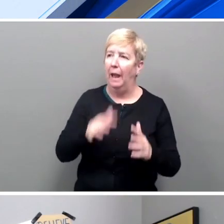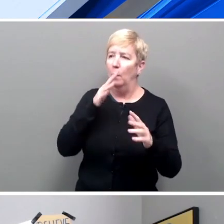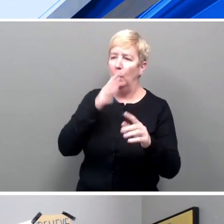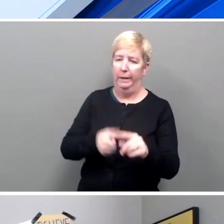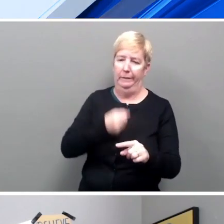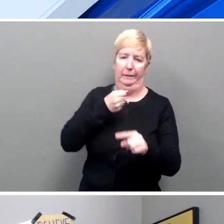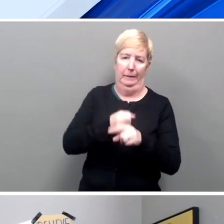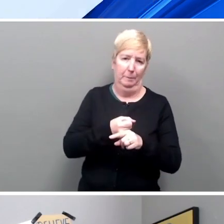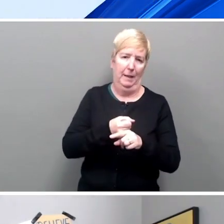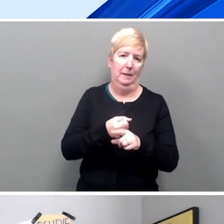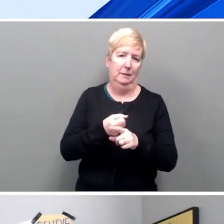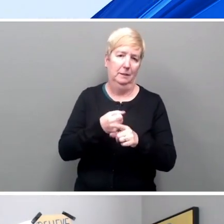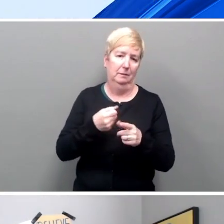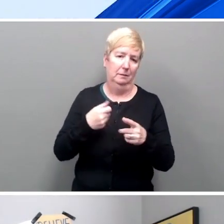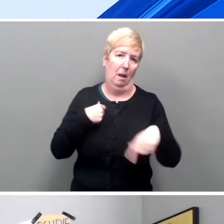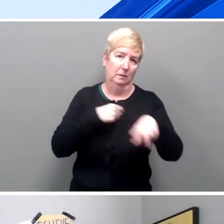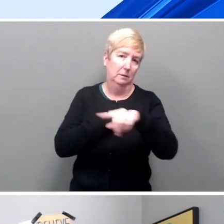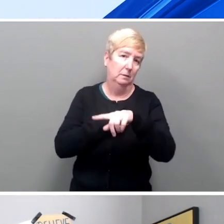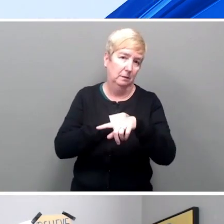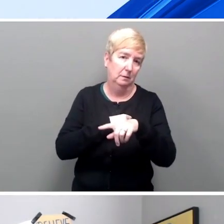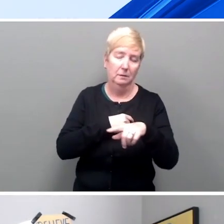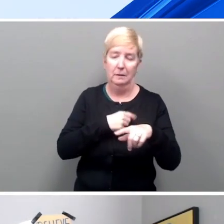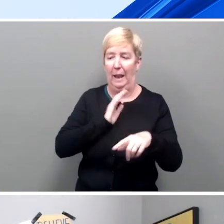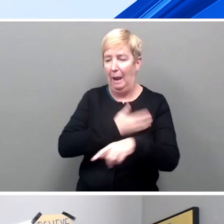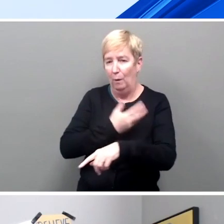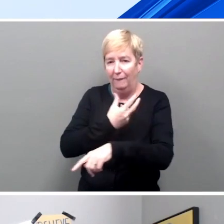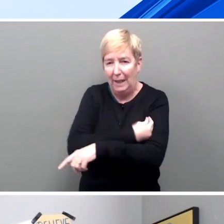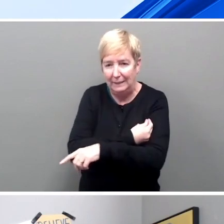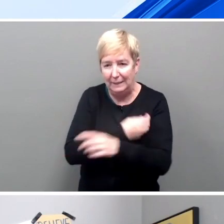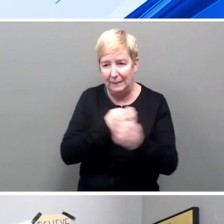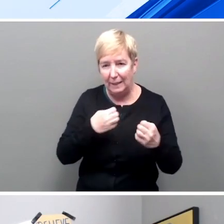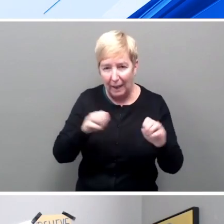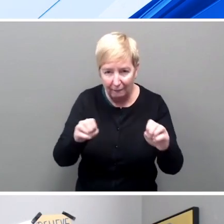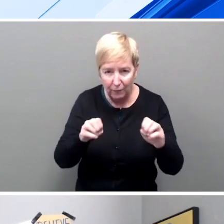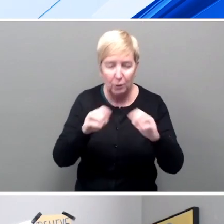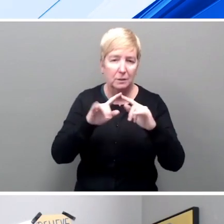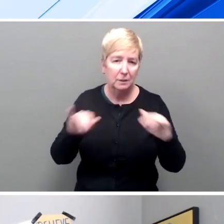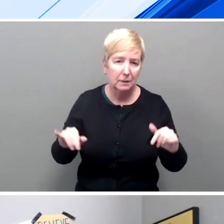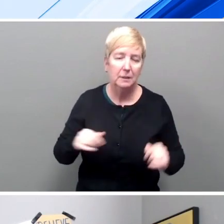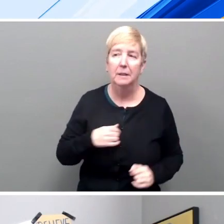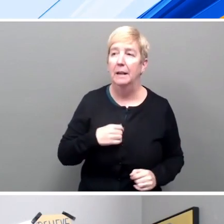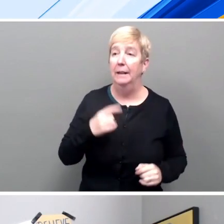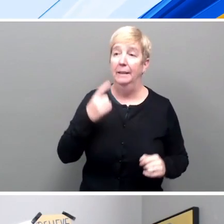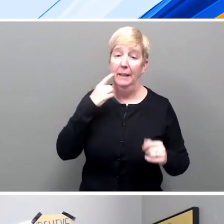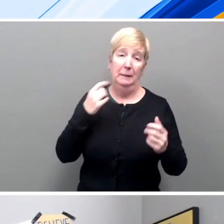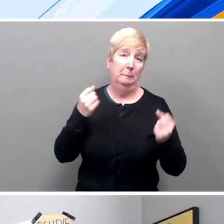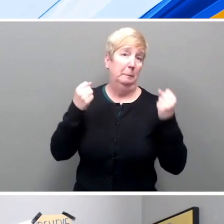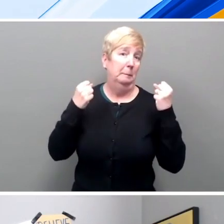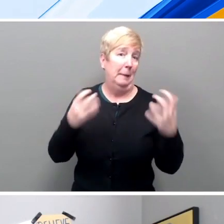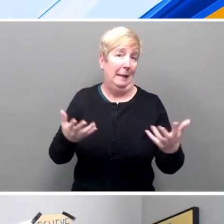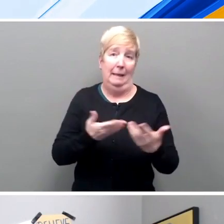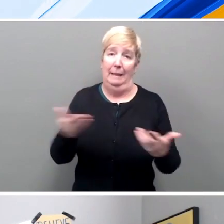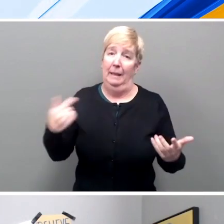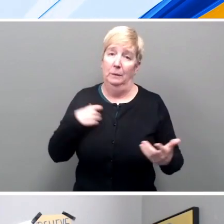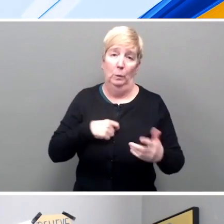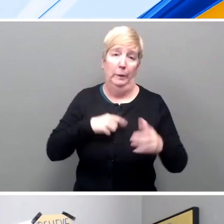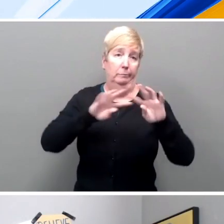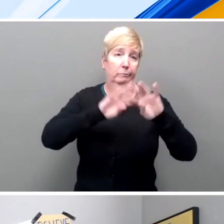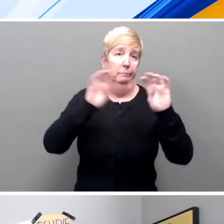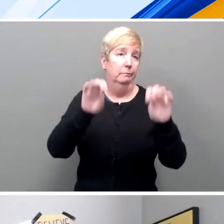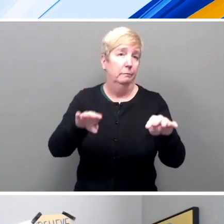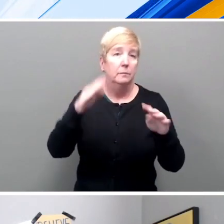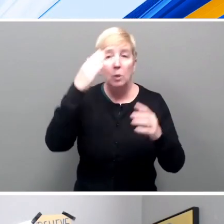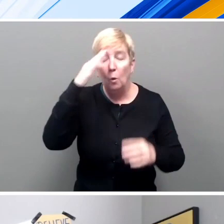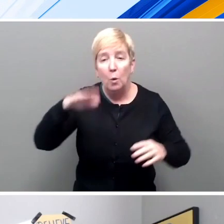progress made by our vaccination efforts to date. So I think there's still a lot of unknowns, but I do think that's a